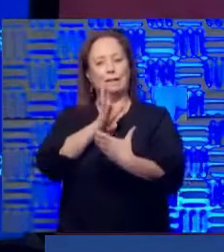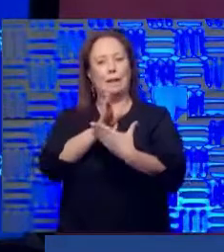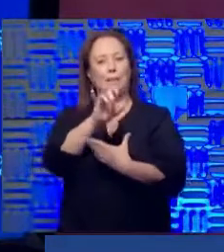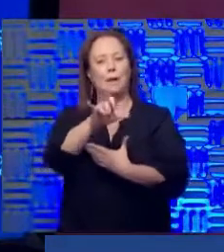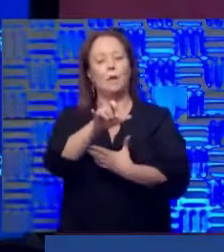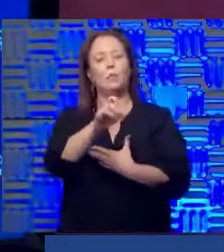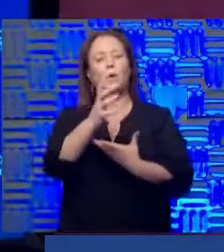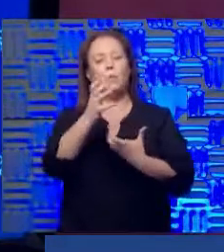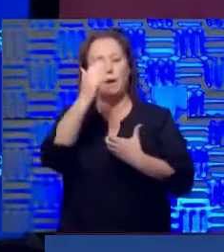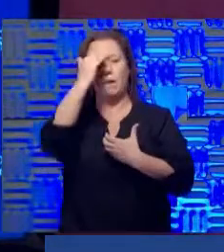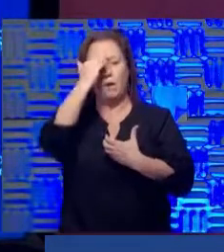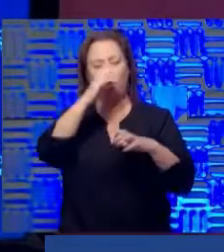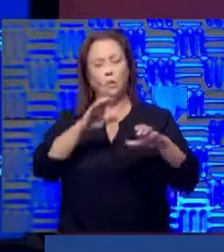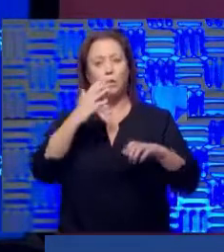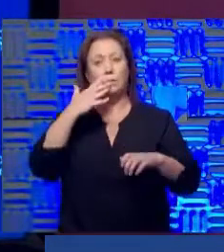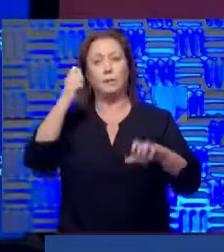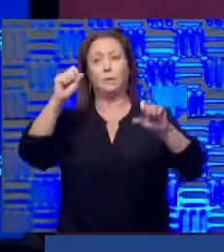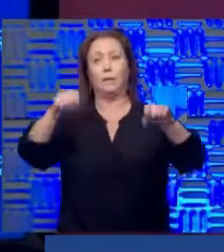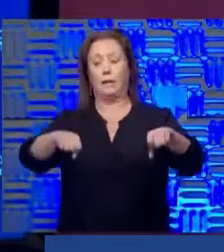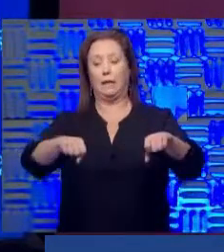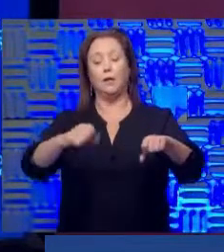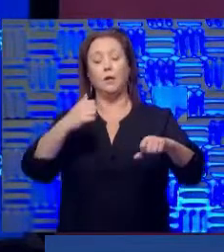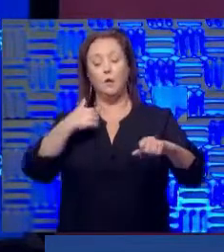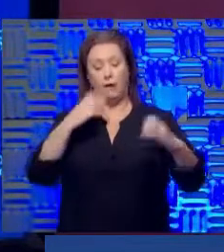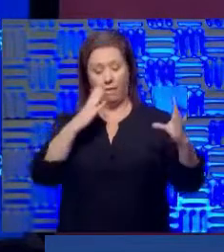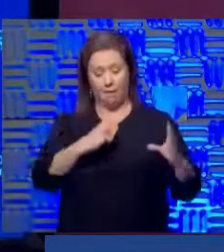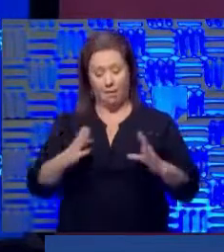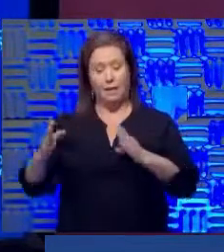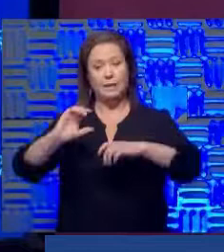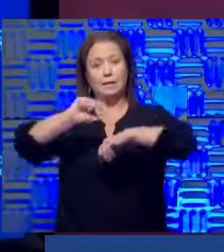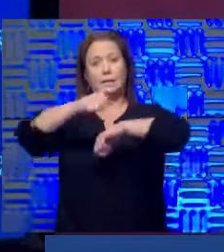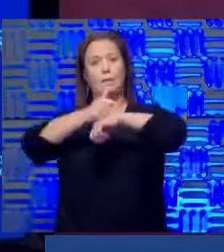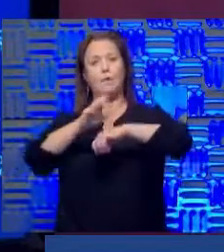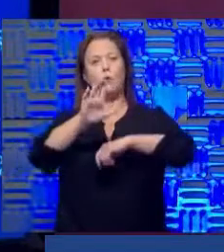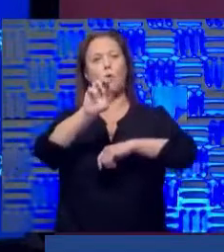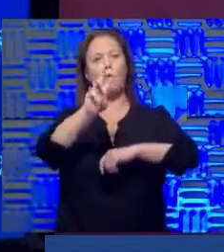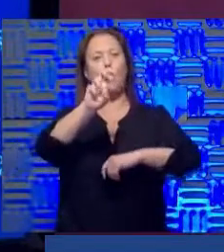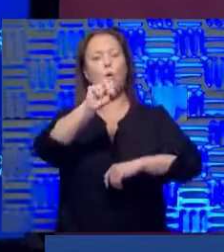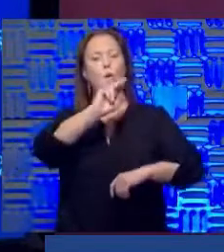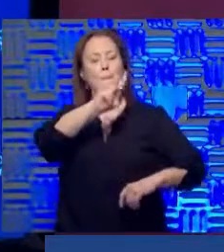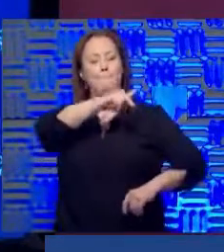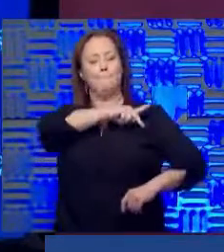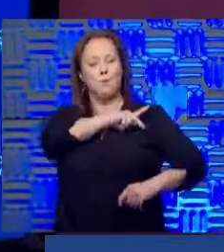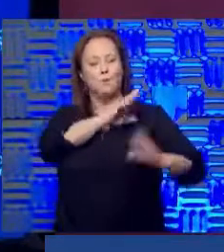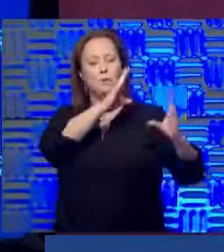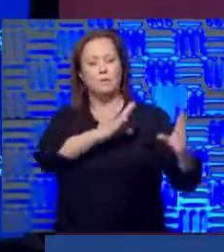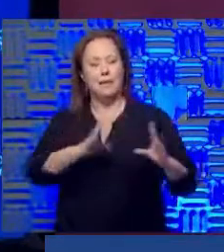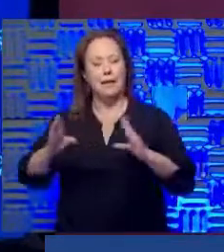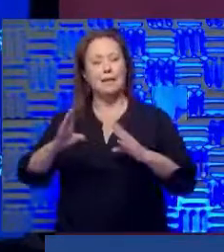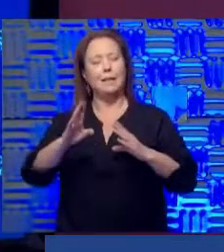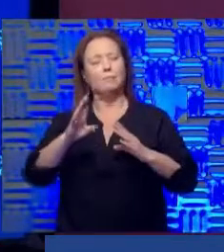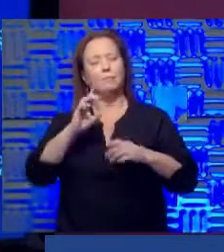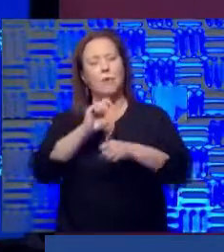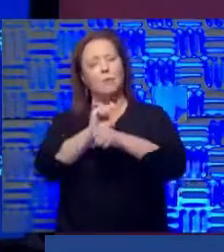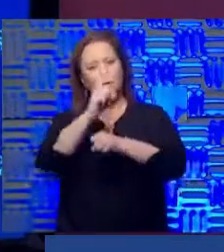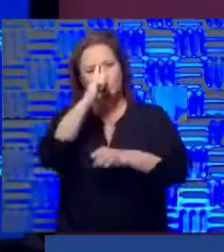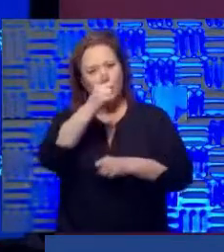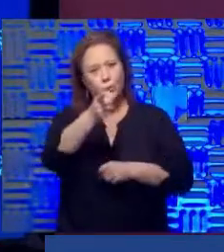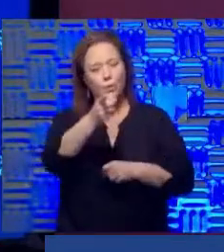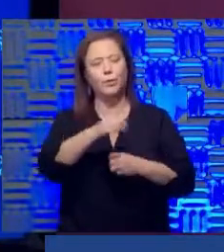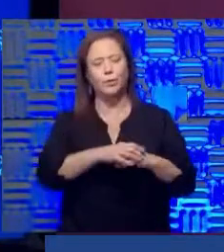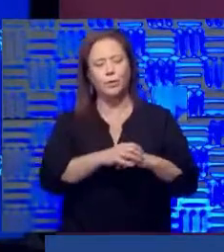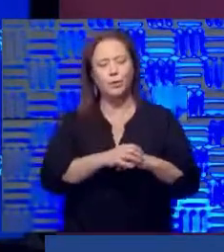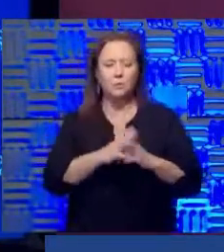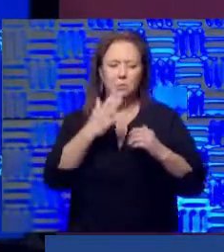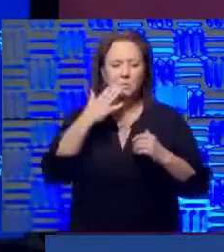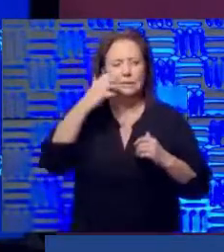that we're doing the best that we can. You have a plan in place, and it's your personal plan that you're comfortable with that works for you. And so it's kind